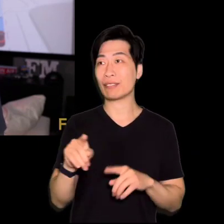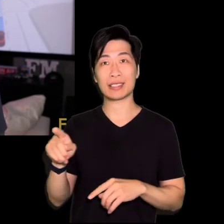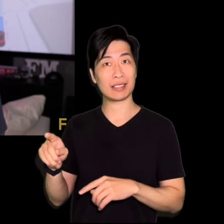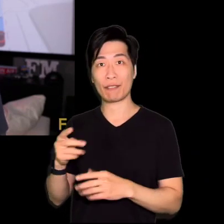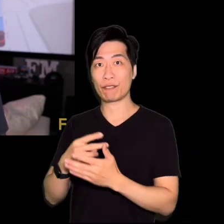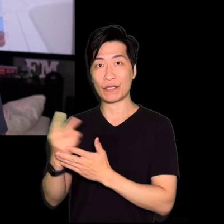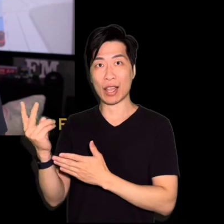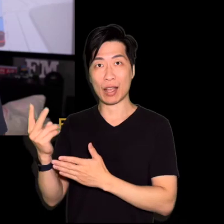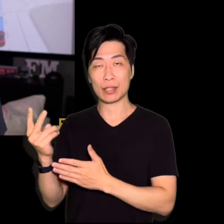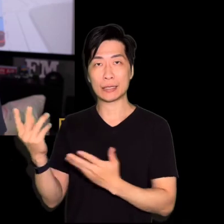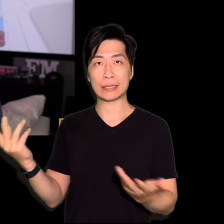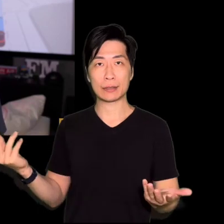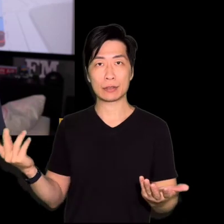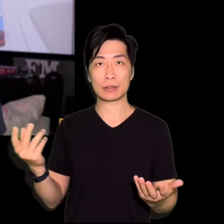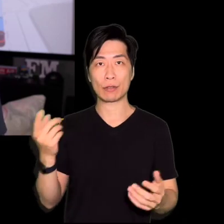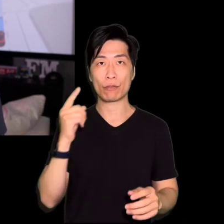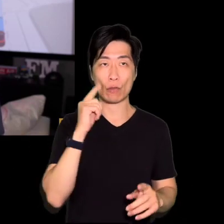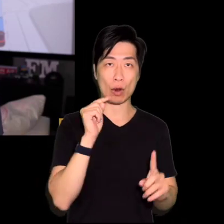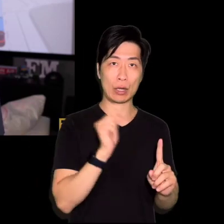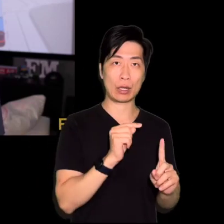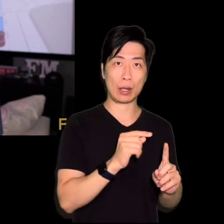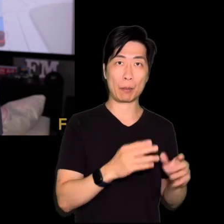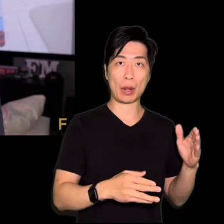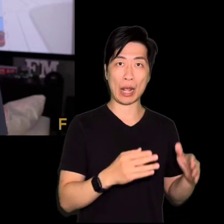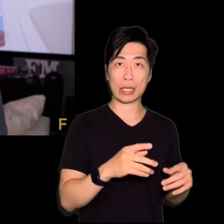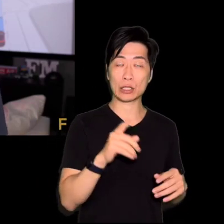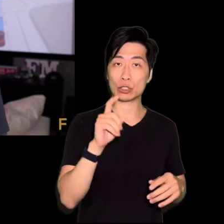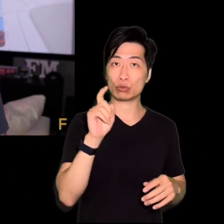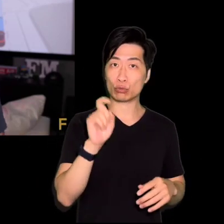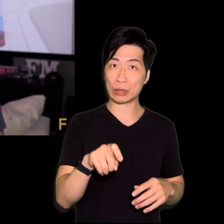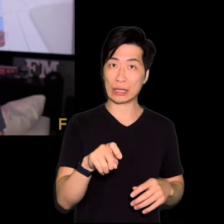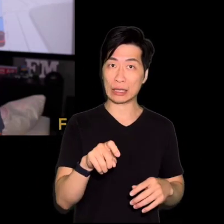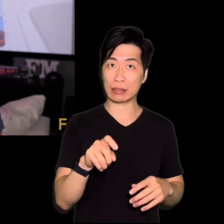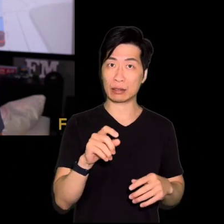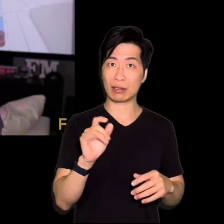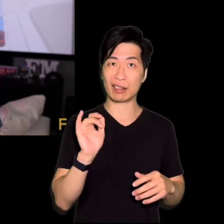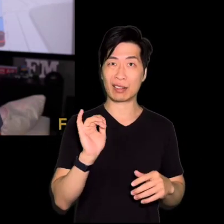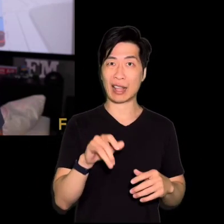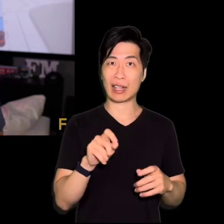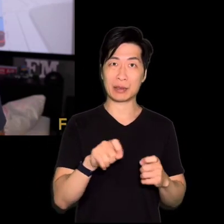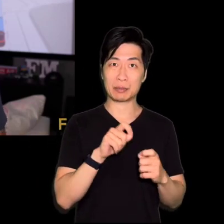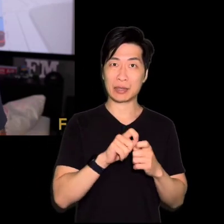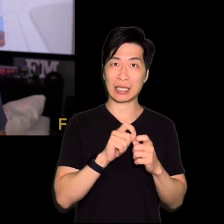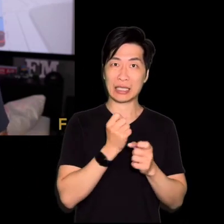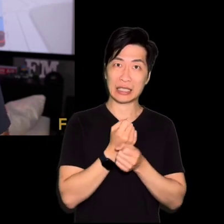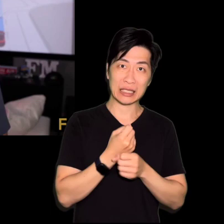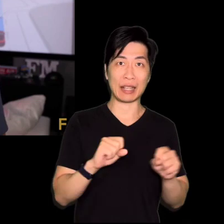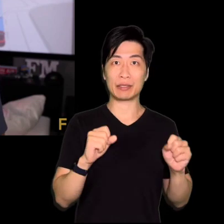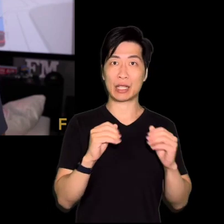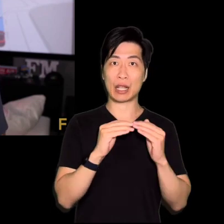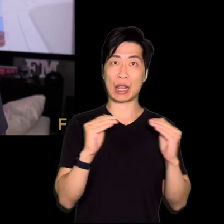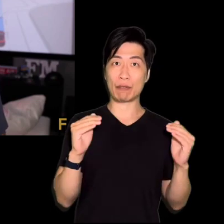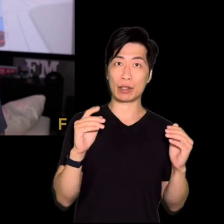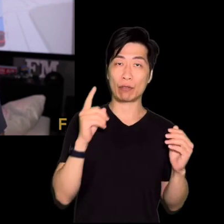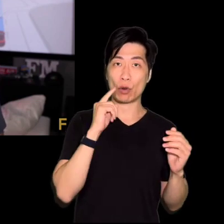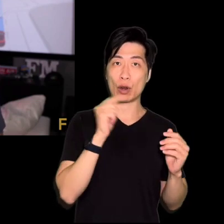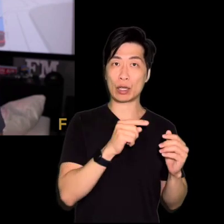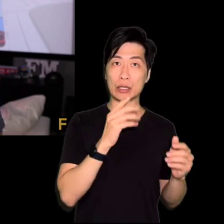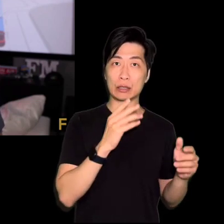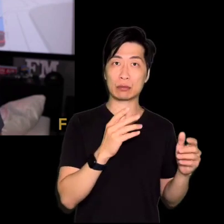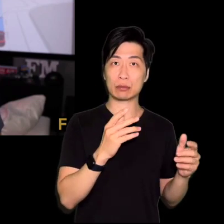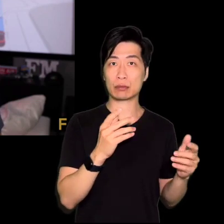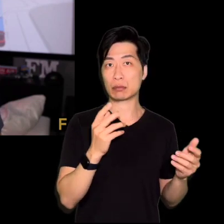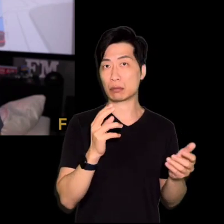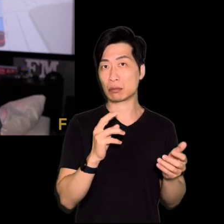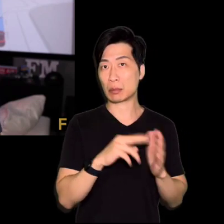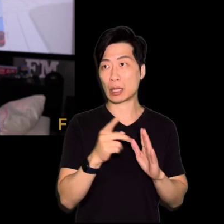it's not, then I think the question becomes, okay, for the bot specifically, do you really need that level of safety for the bot to